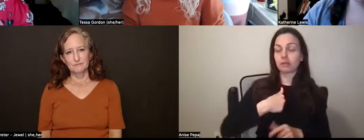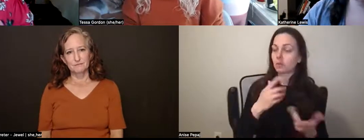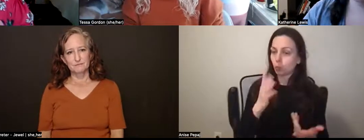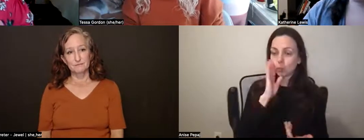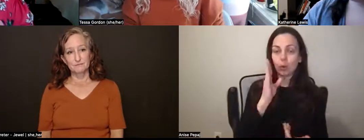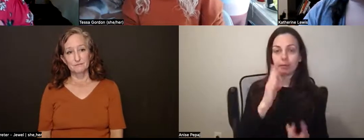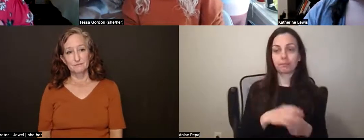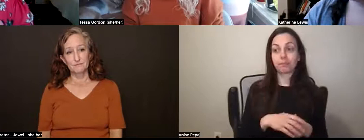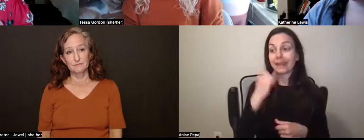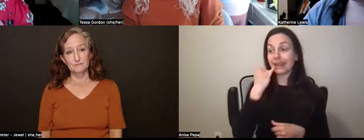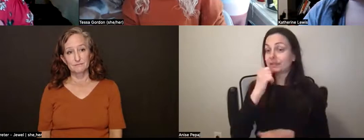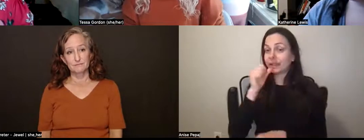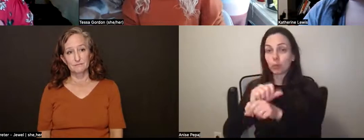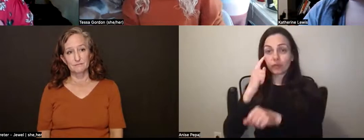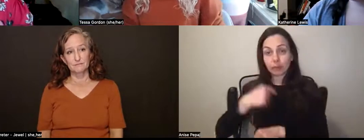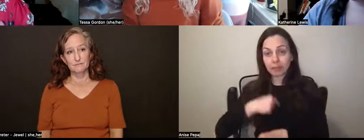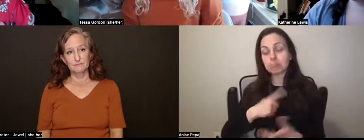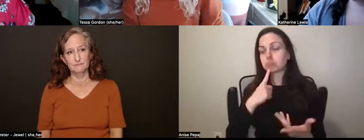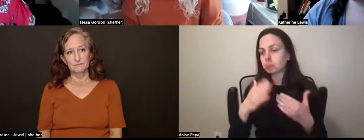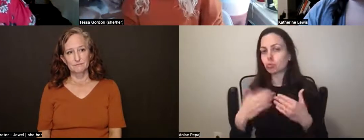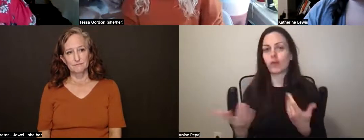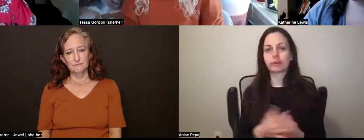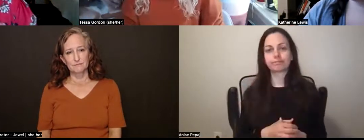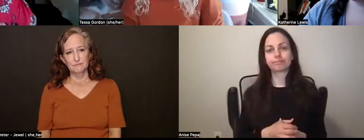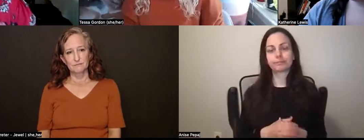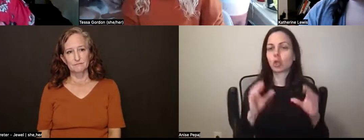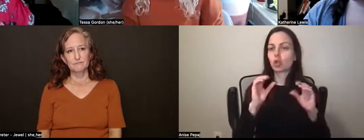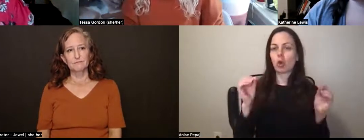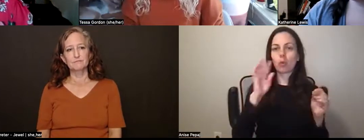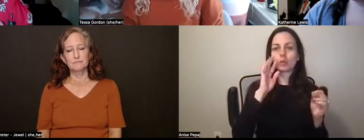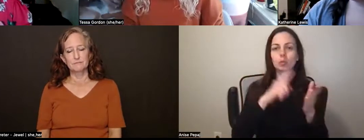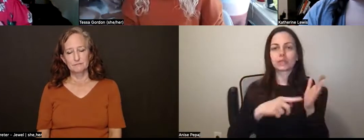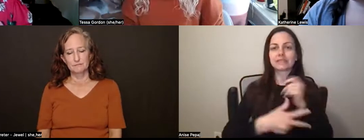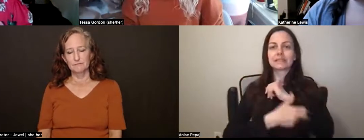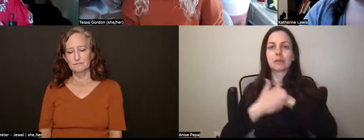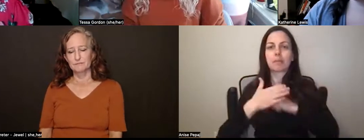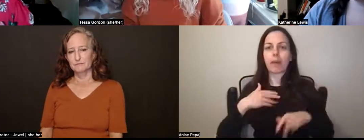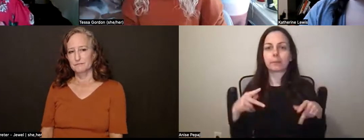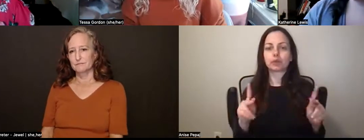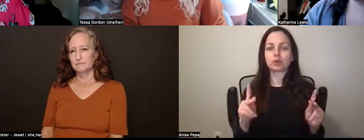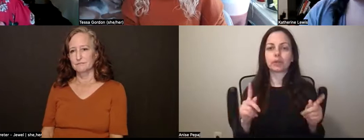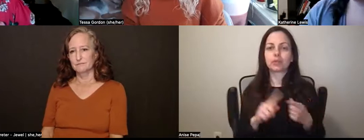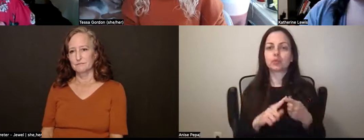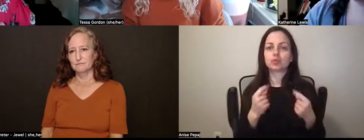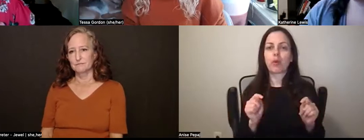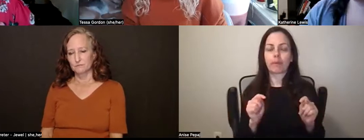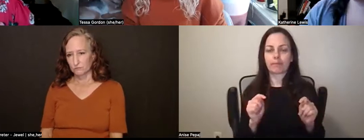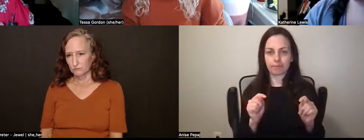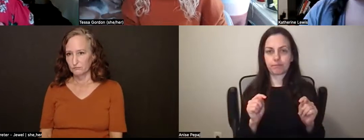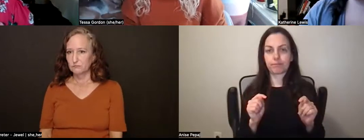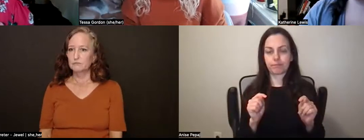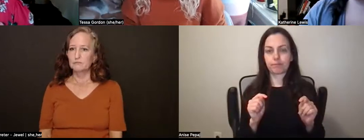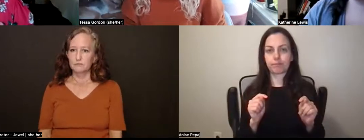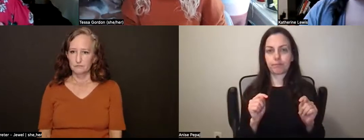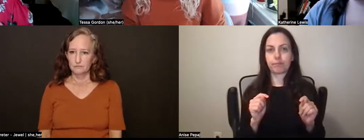it didn't work for me, then I was going to move on. But no one was going to take the opportunity away from me to try. And